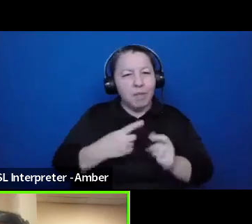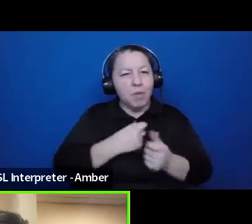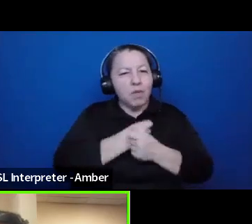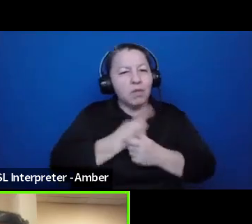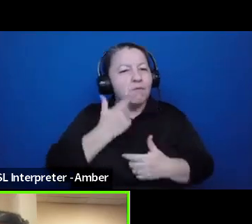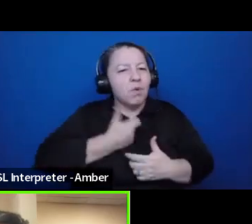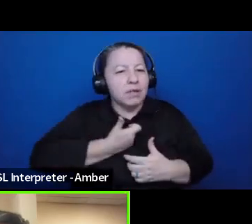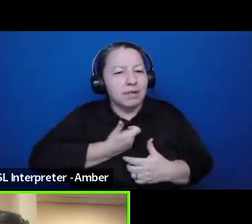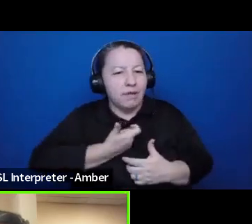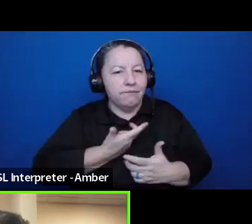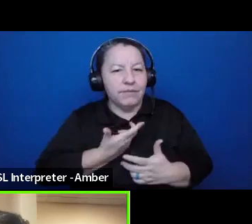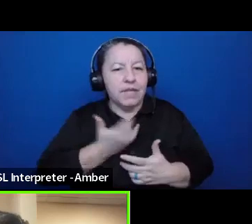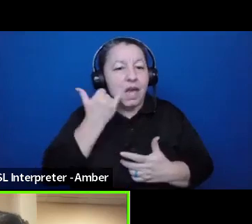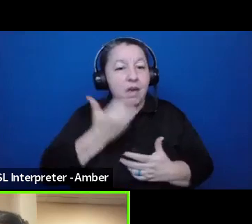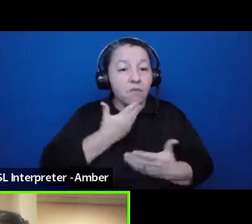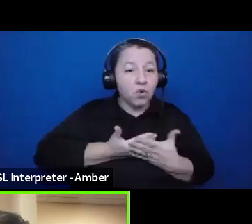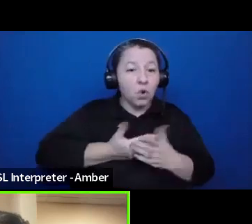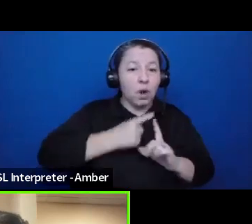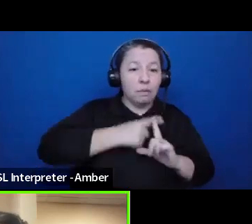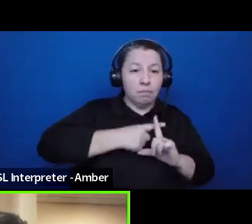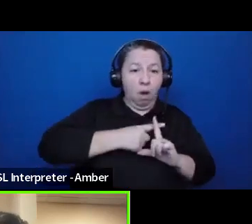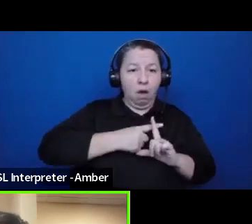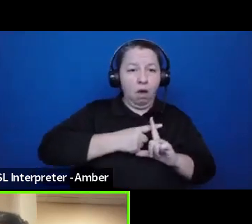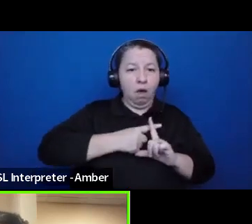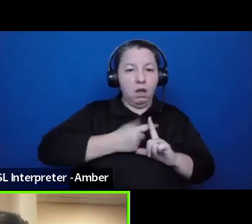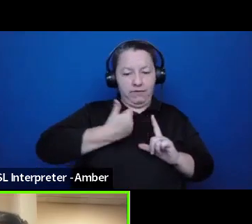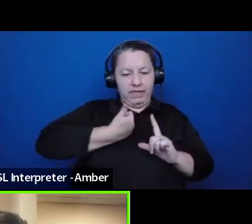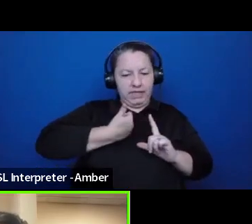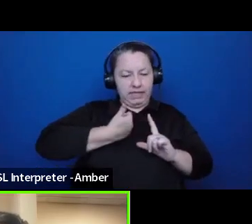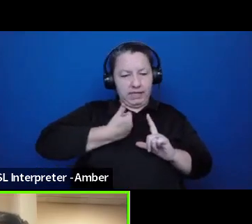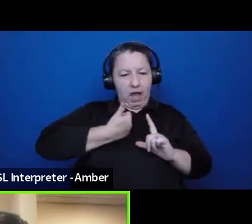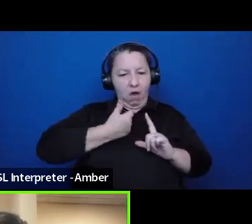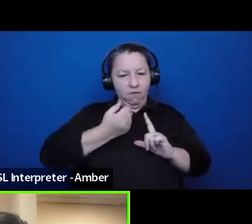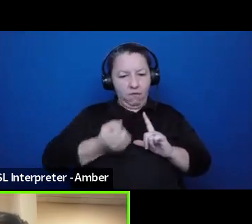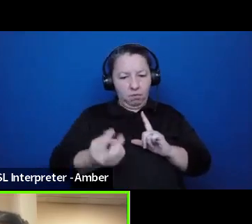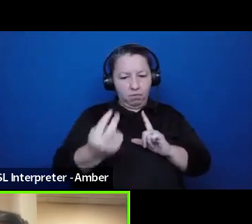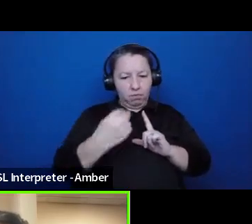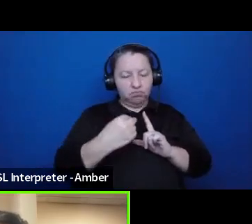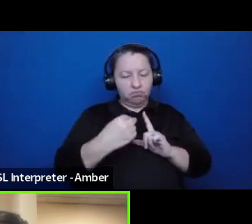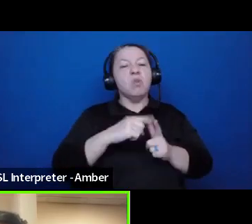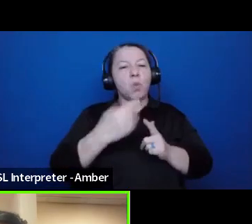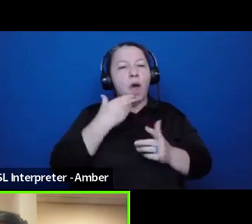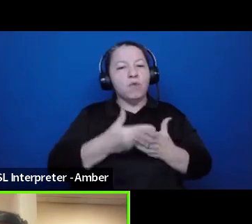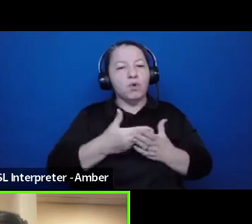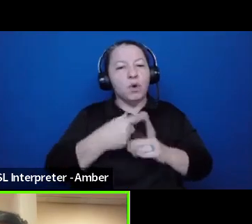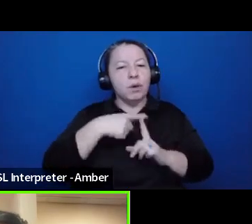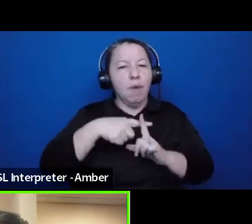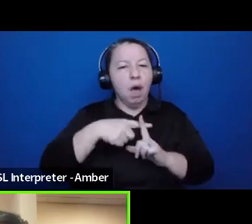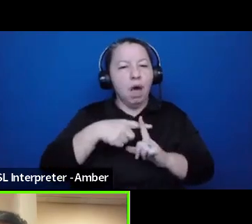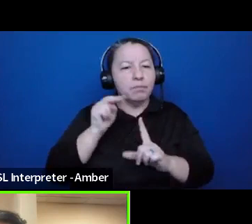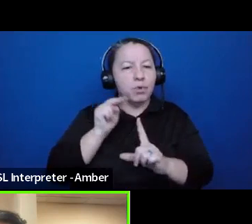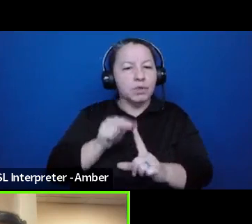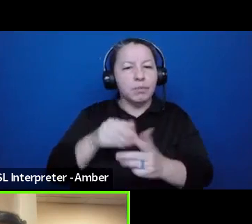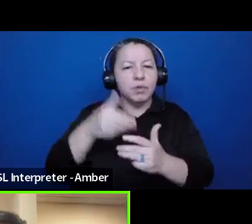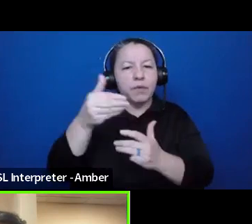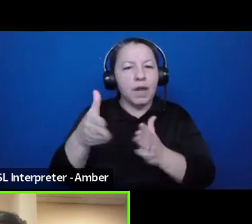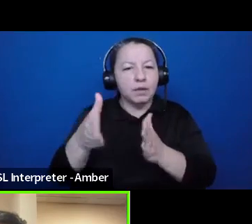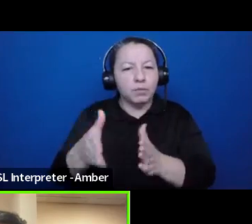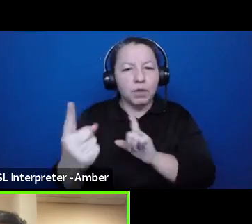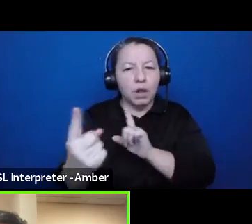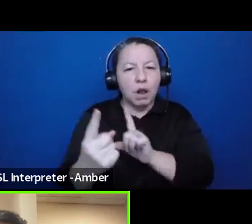if we have a good positive image of ourselves, we'll have a good positive image of the next person. And that if we make a mistake, we